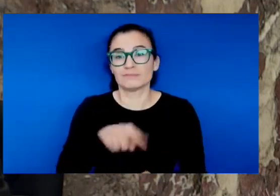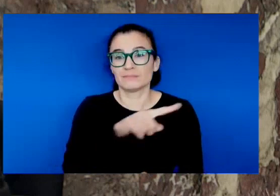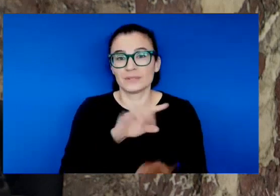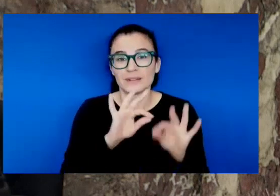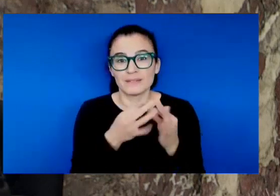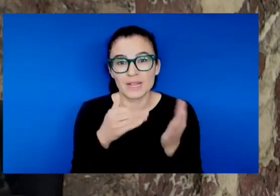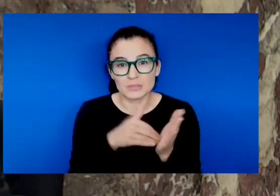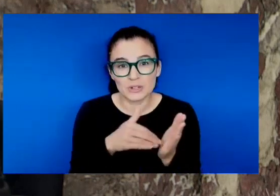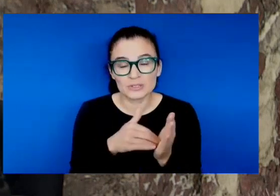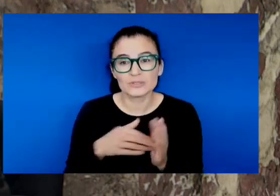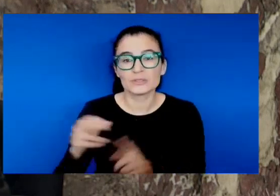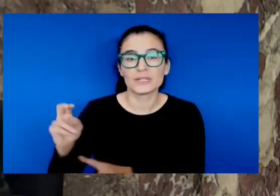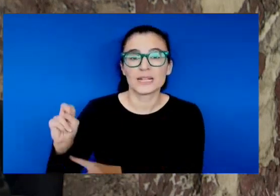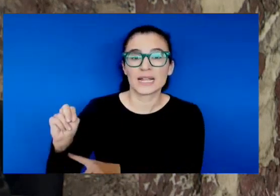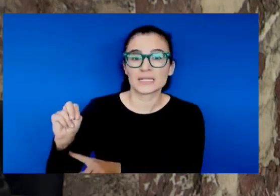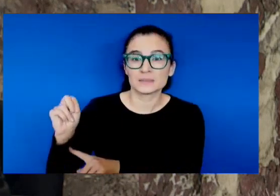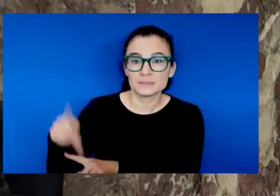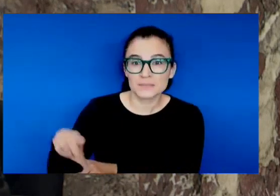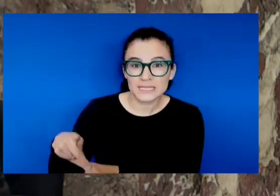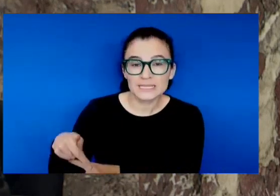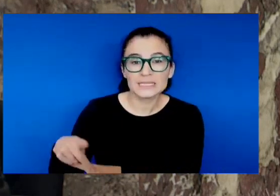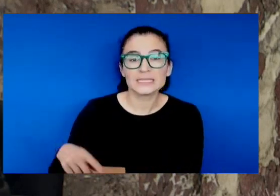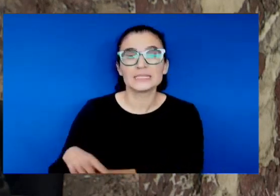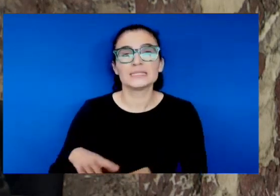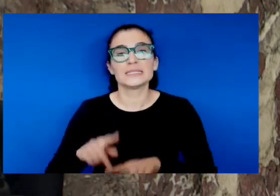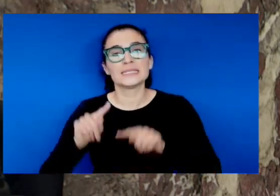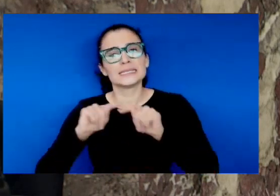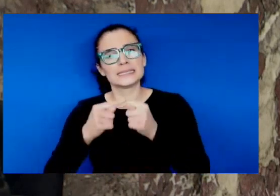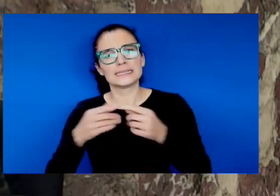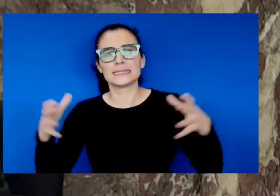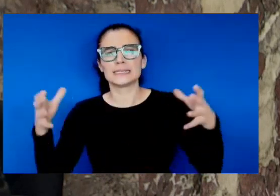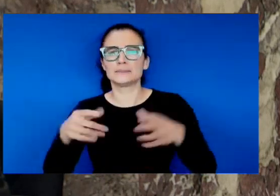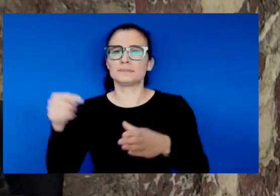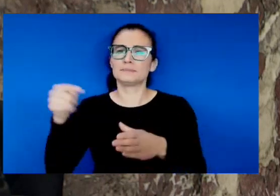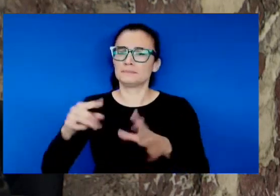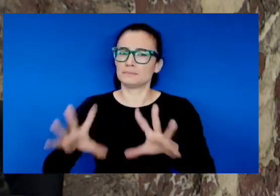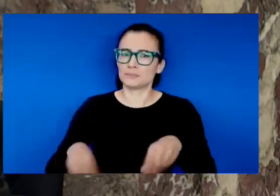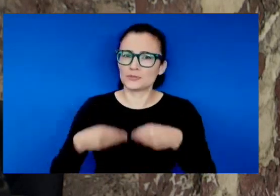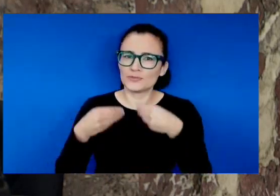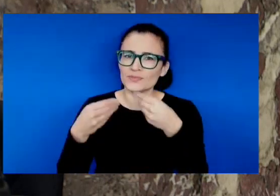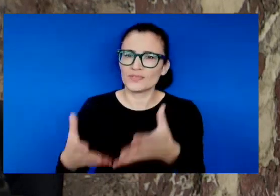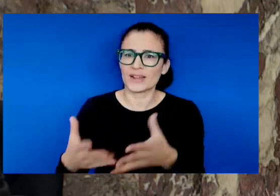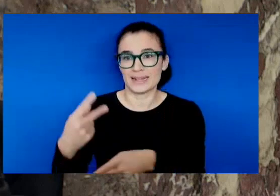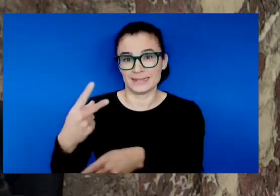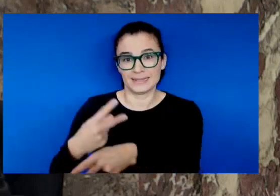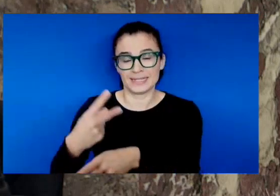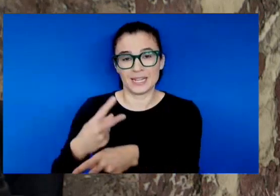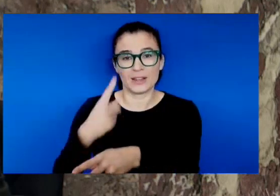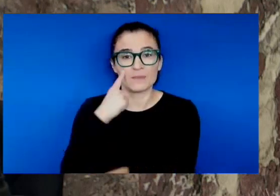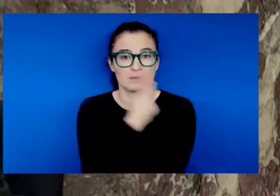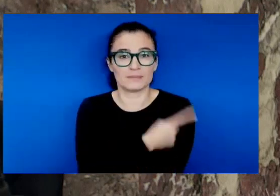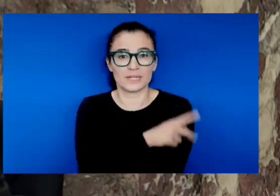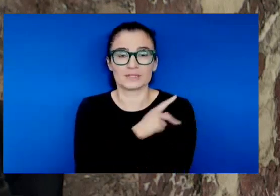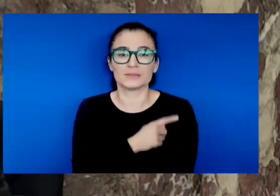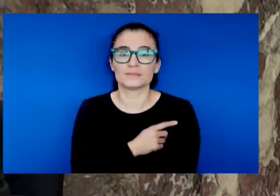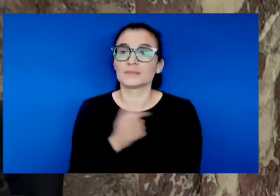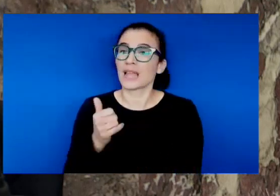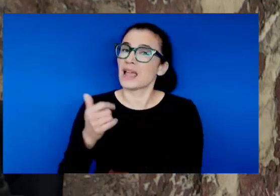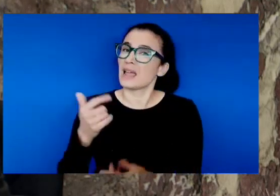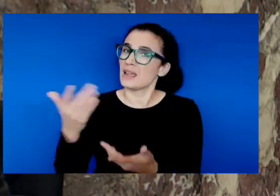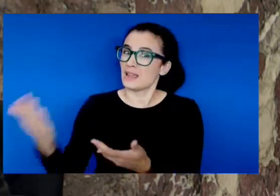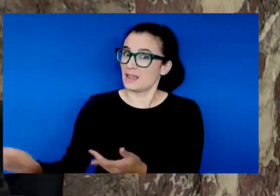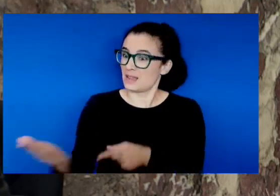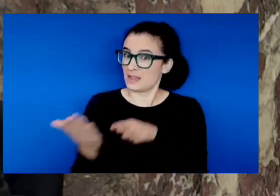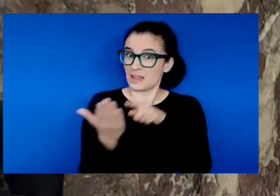take action in both every case, when cases are brought to my attention. That consistently happens, Honourable Speaker. I think